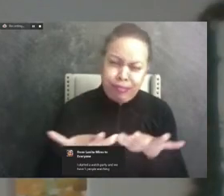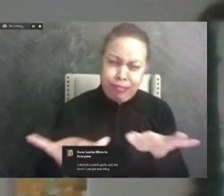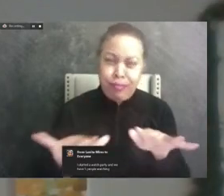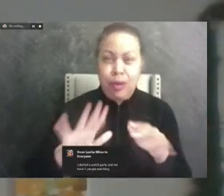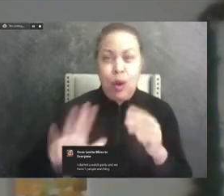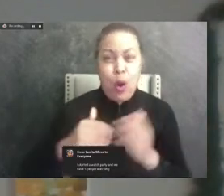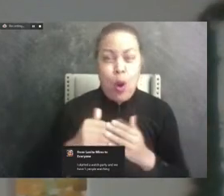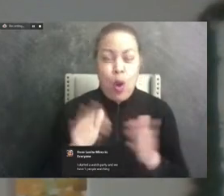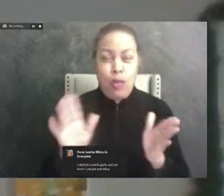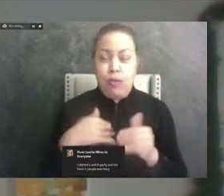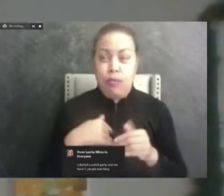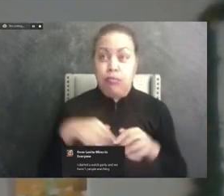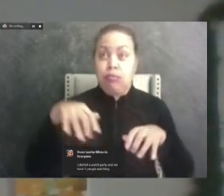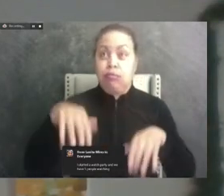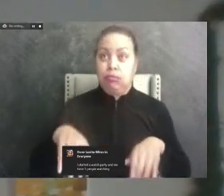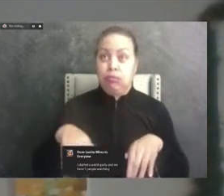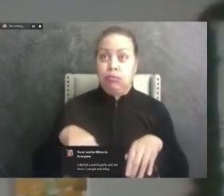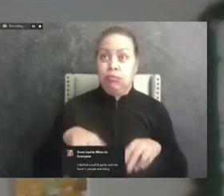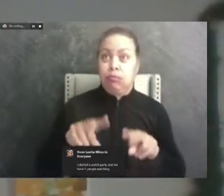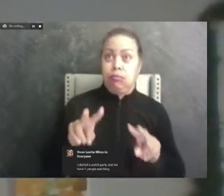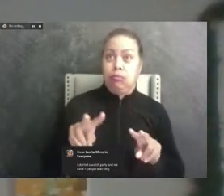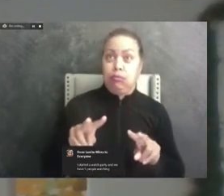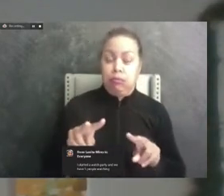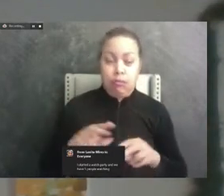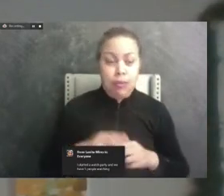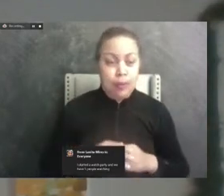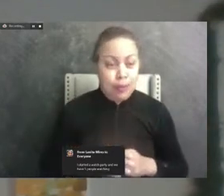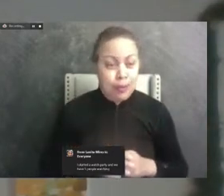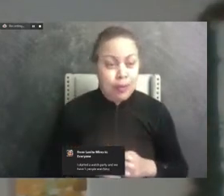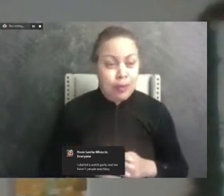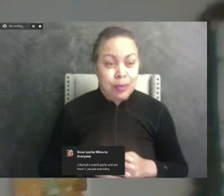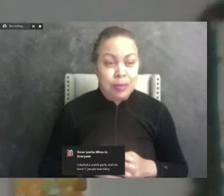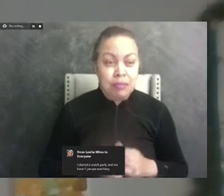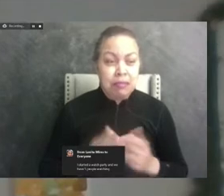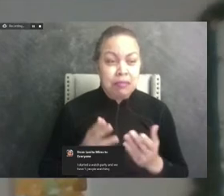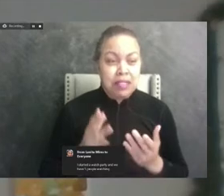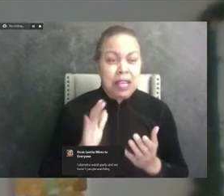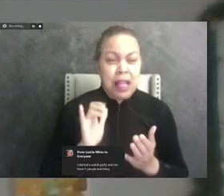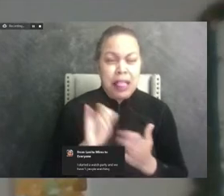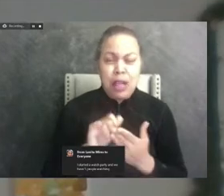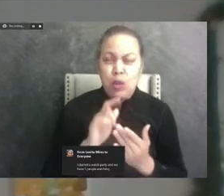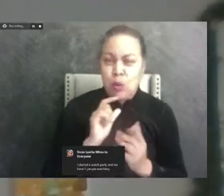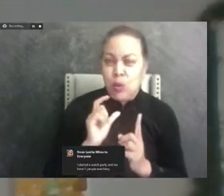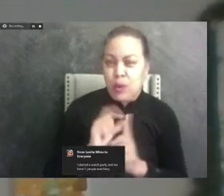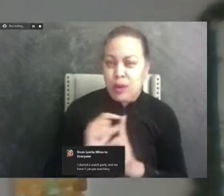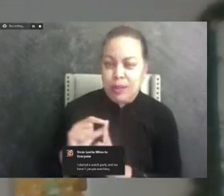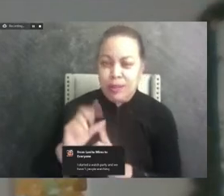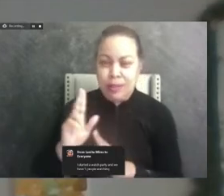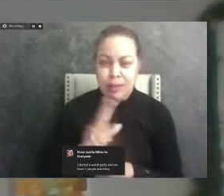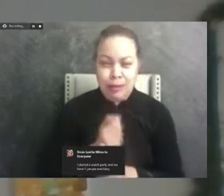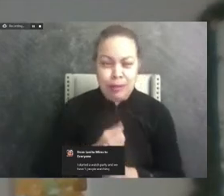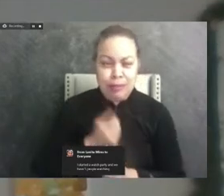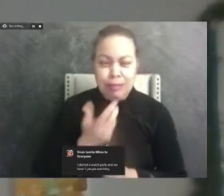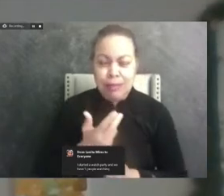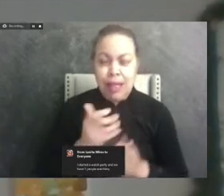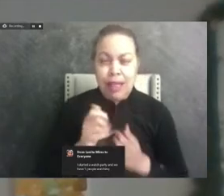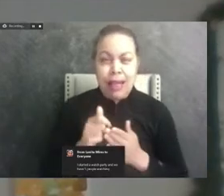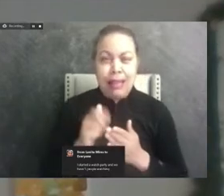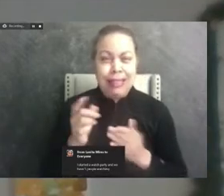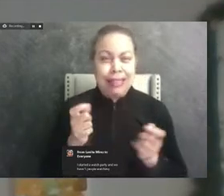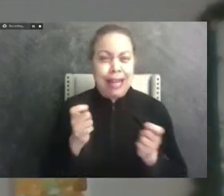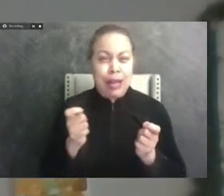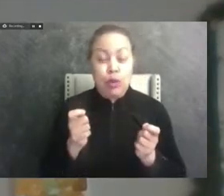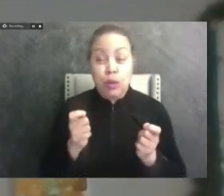very molecules quake. The solitary words she handled in her upstairs